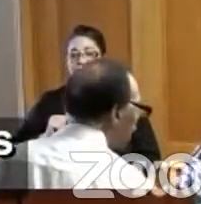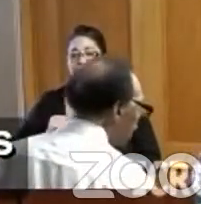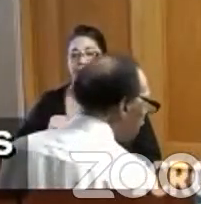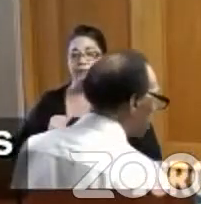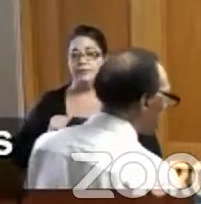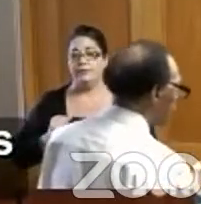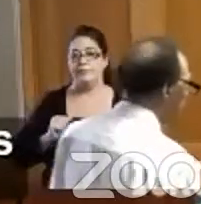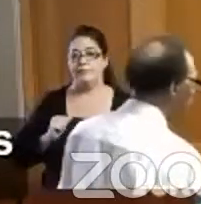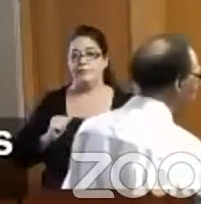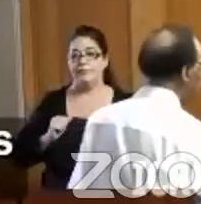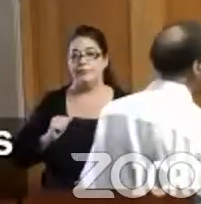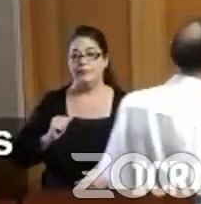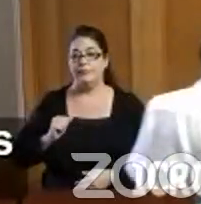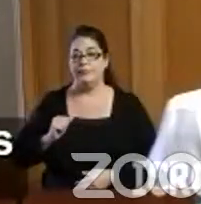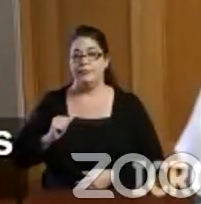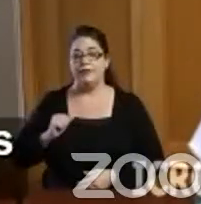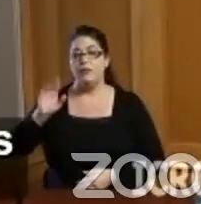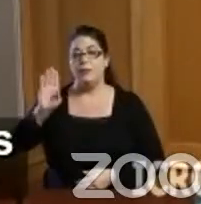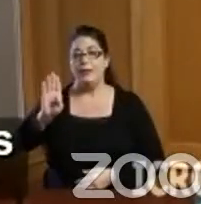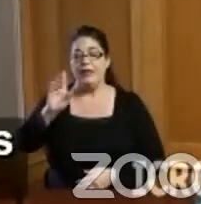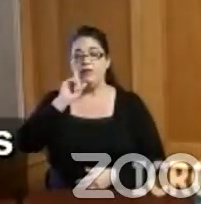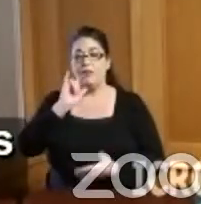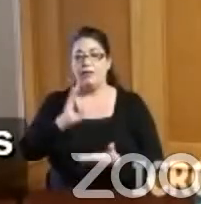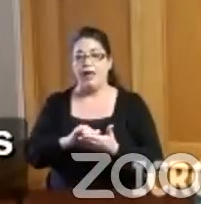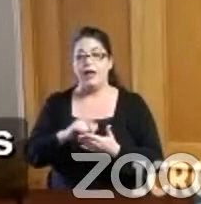this is getting added to. And then